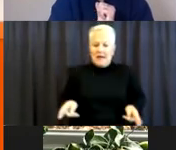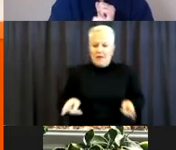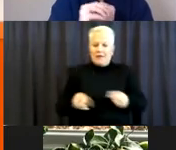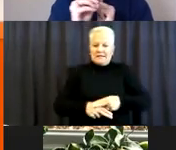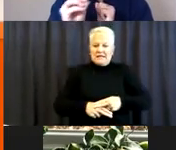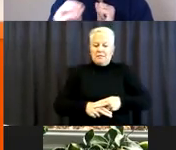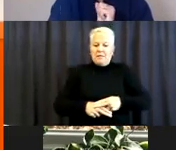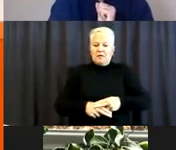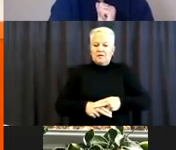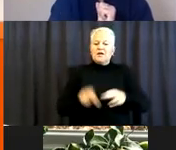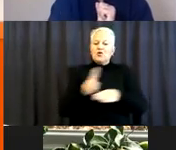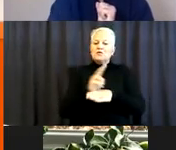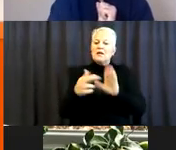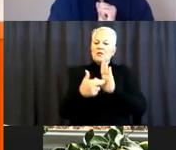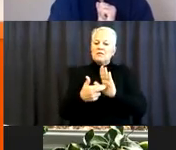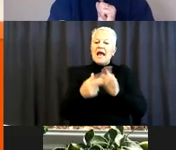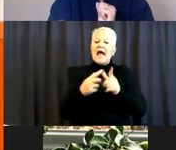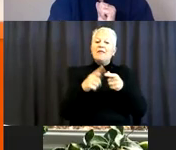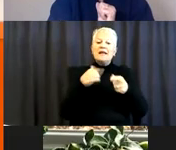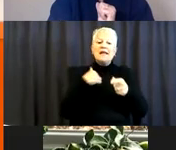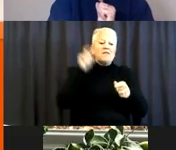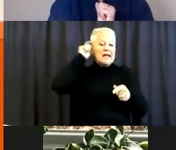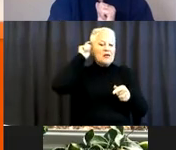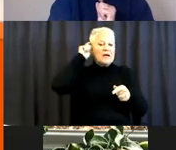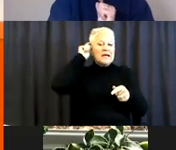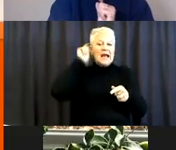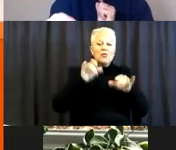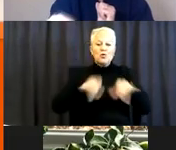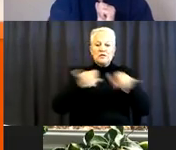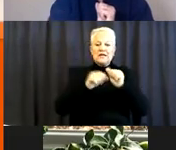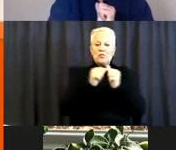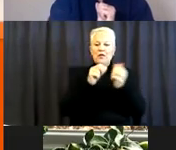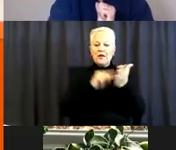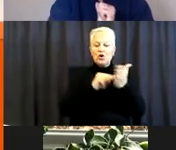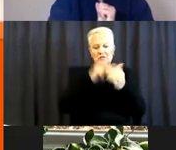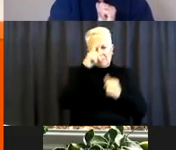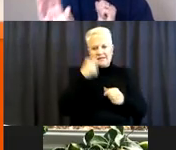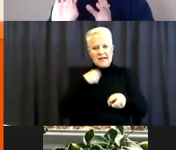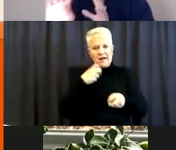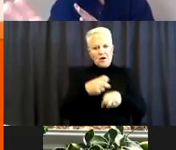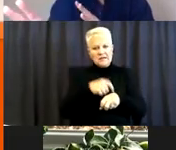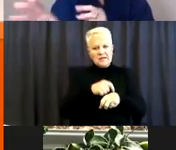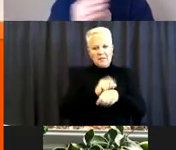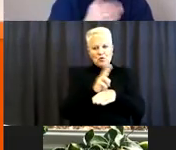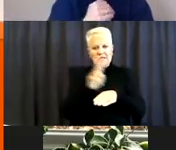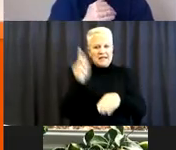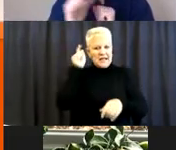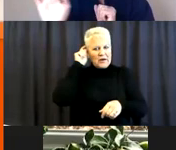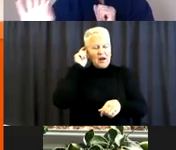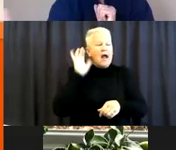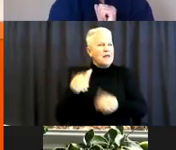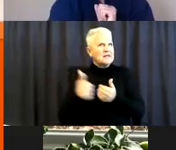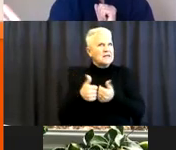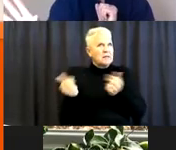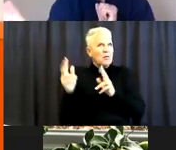representation. And then he would do a hearing aid routine with the nurse because he had a hard time with his hearing aids. That's a whole nother thing. But then you